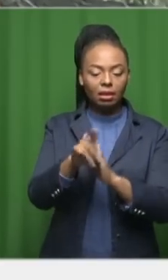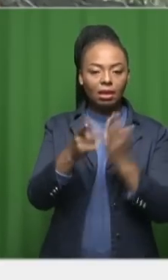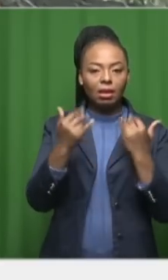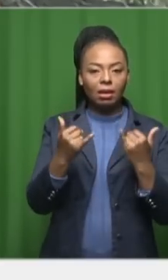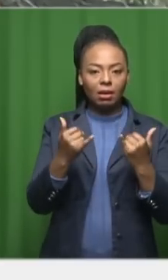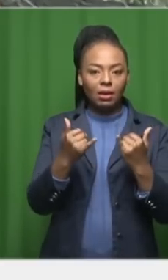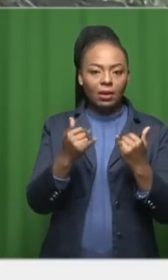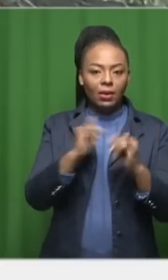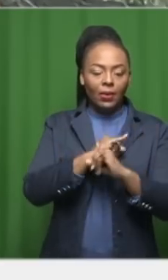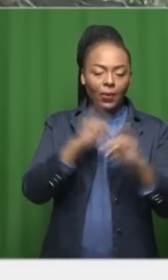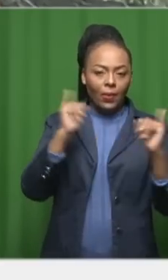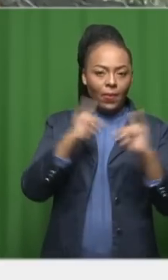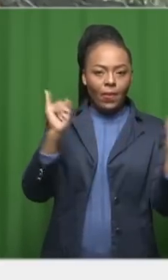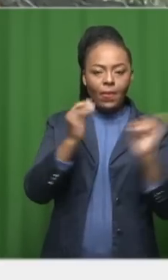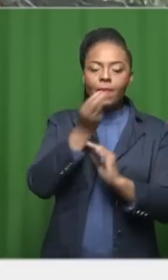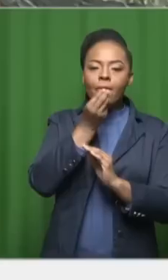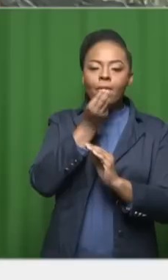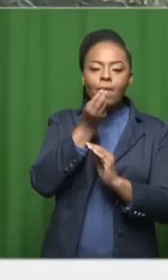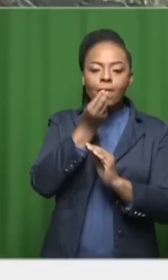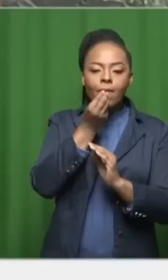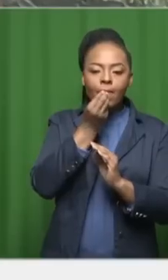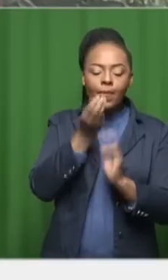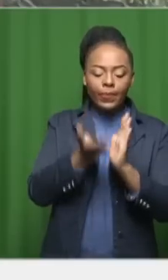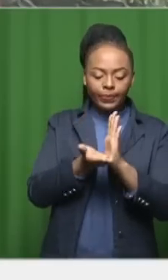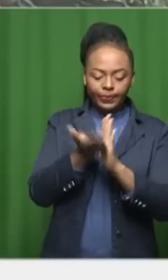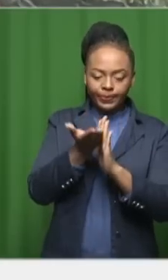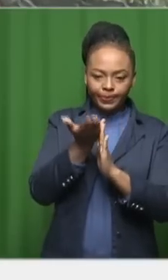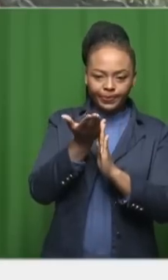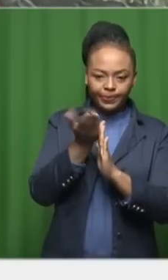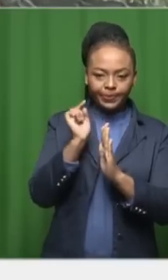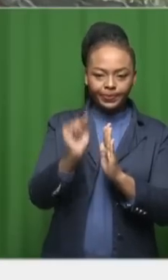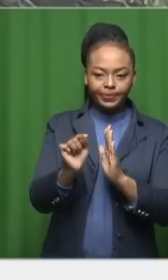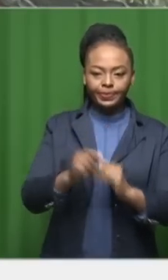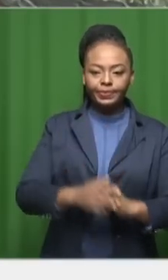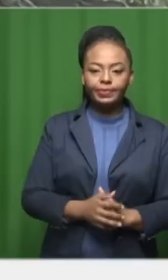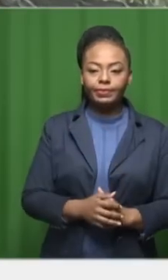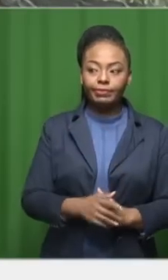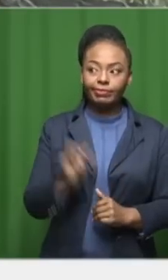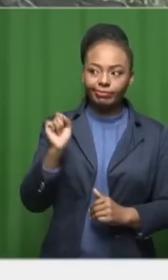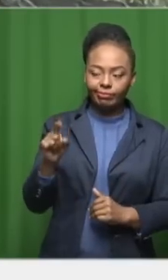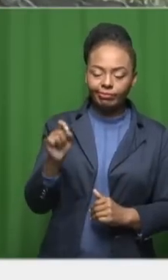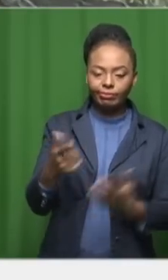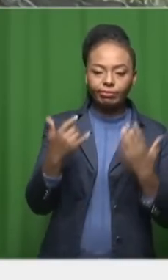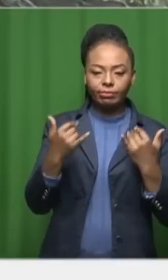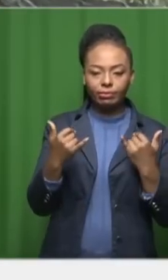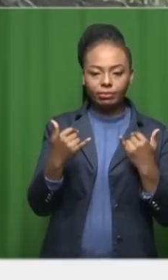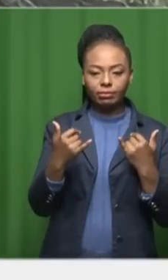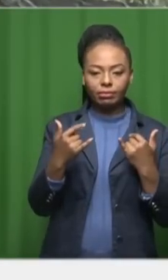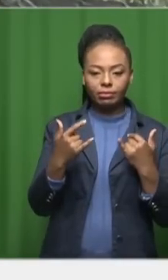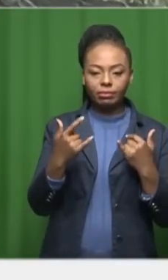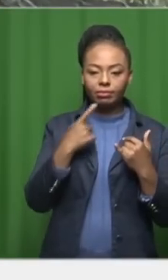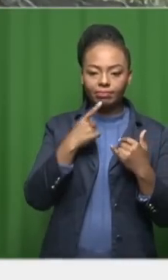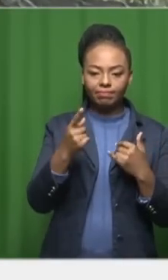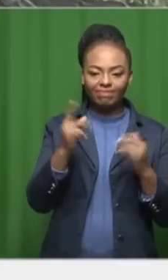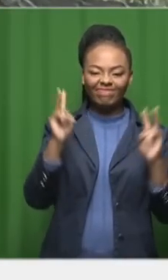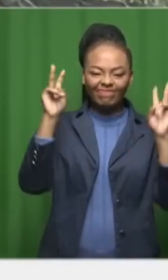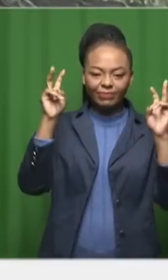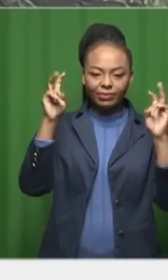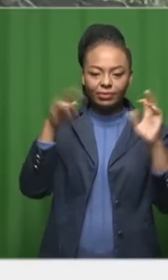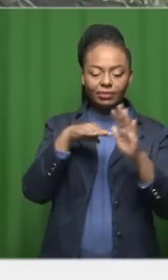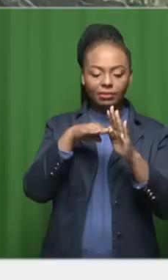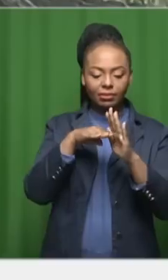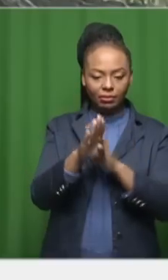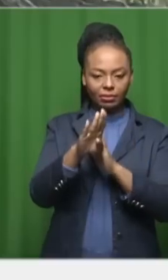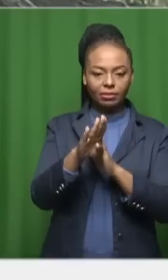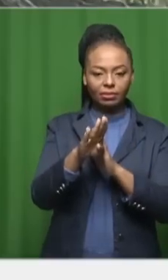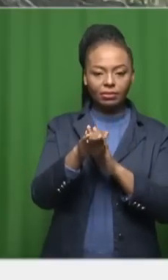at an alarming rate. And this, of course, while headline inflation is said to be easing. So what are